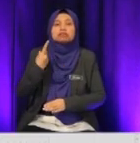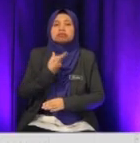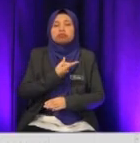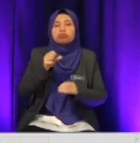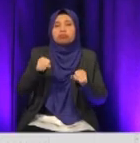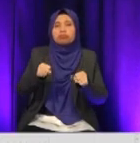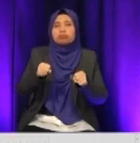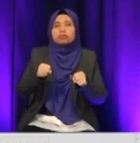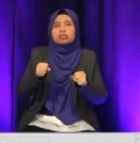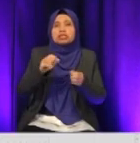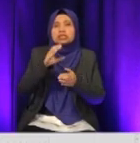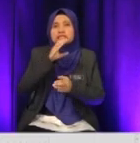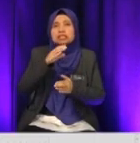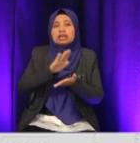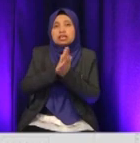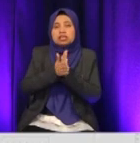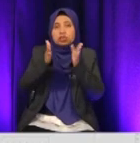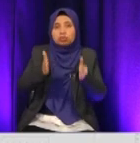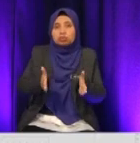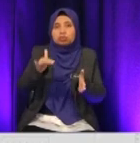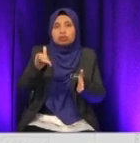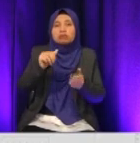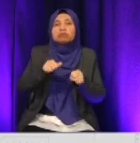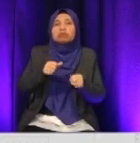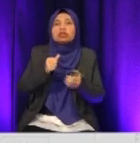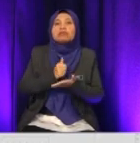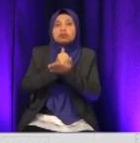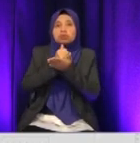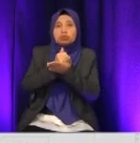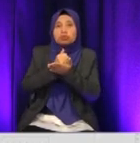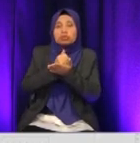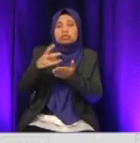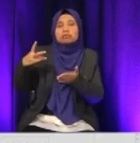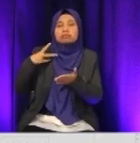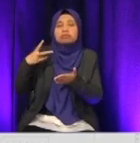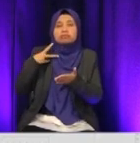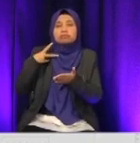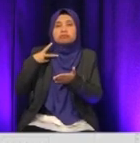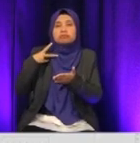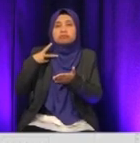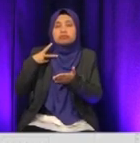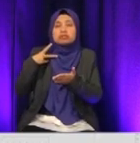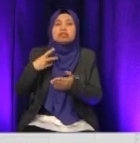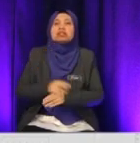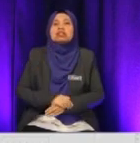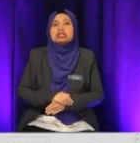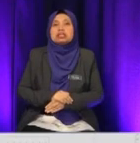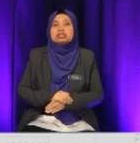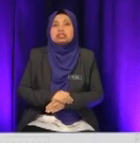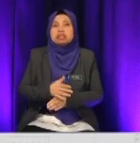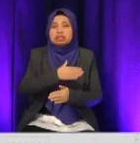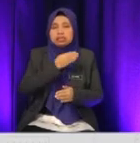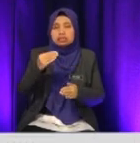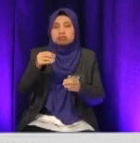person who's unable to leave their house perhaps. They stay and chat for a while, and then run home, and they do